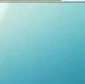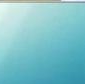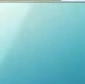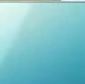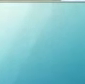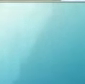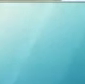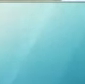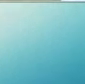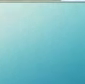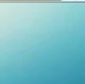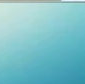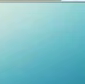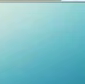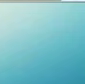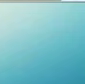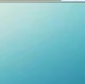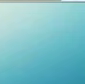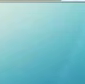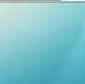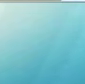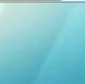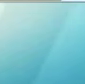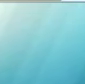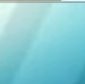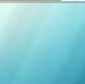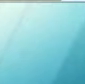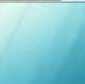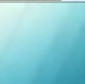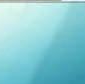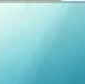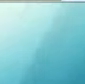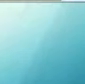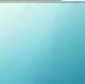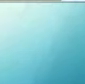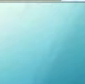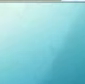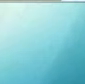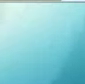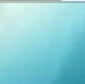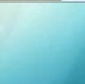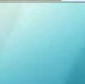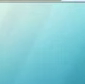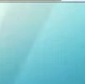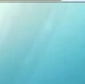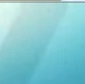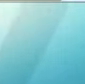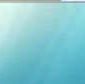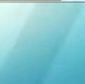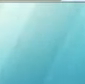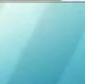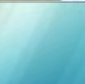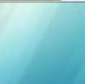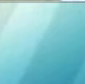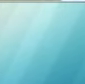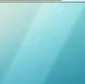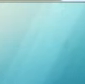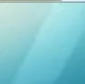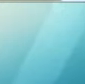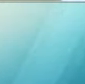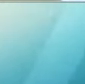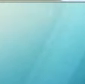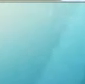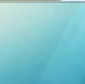212 passengers, including students, those who are working in Australia, and tourists as well. That flight